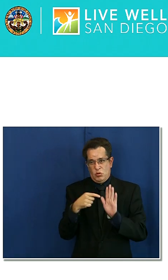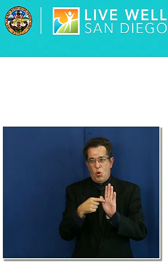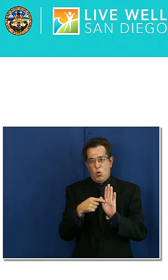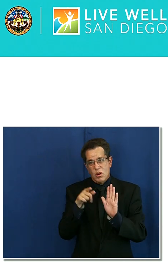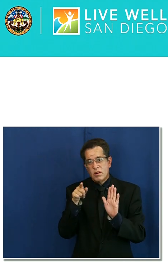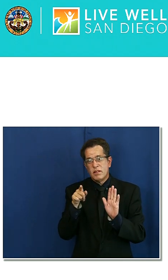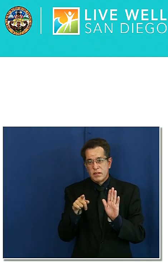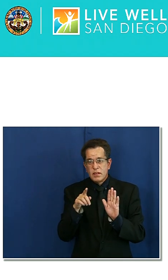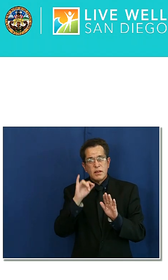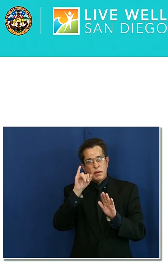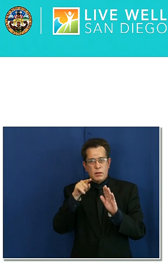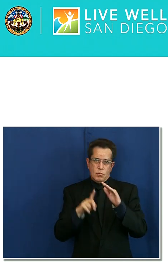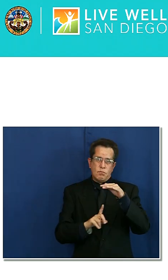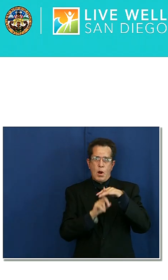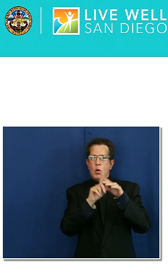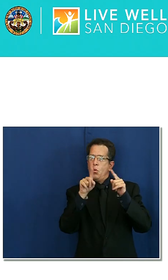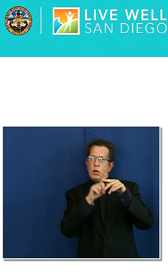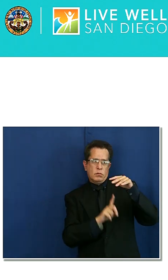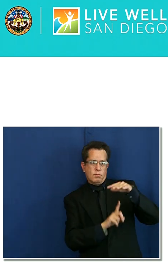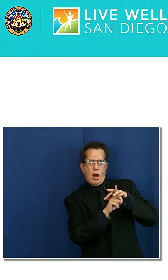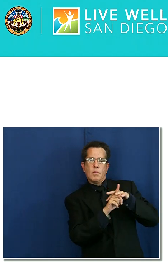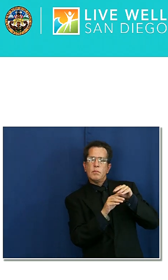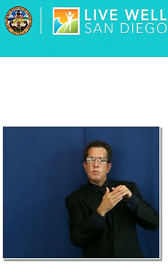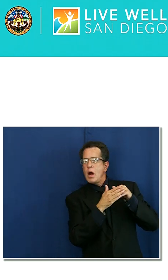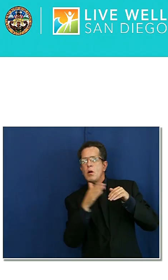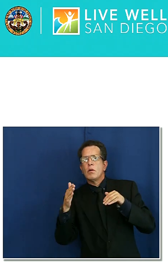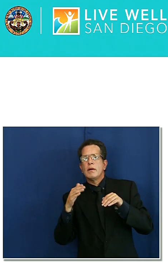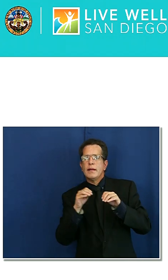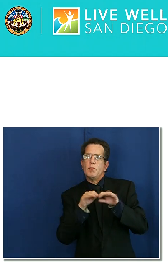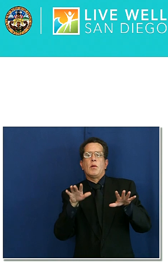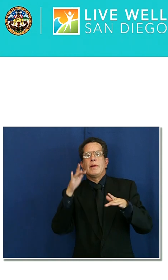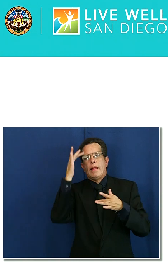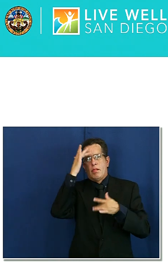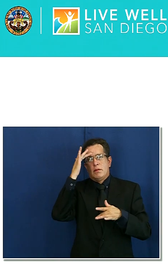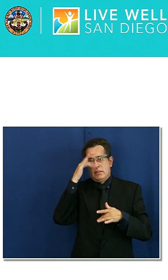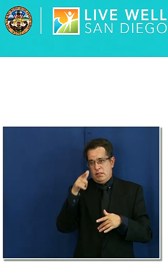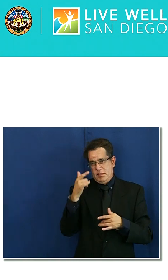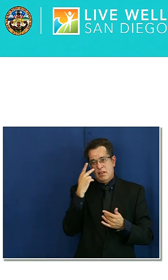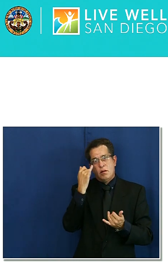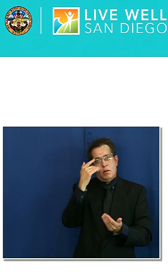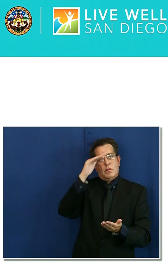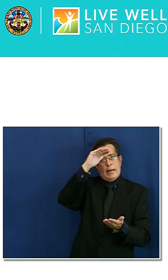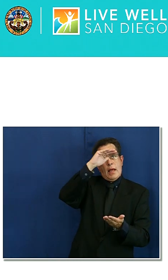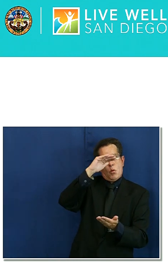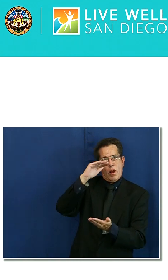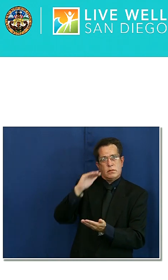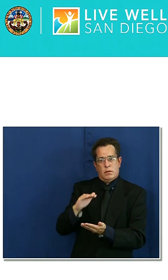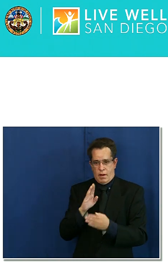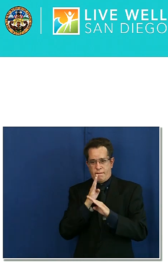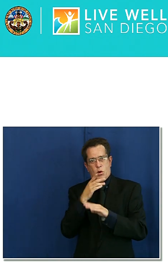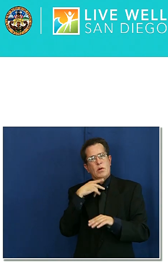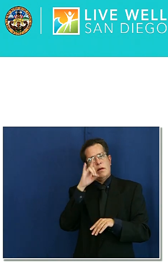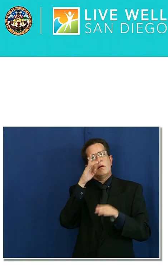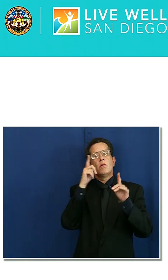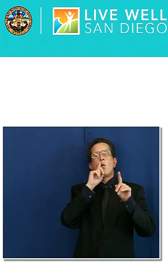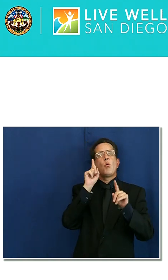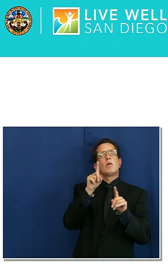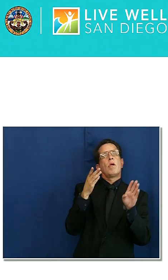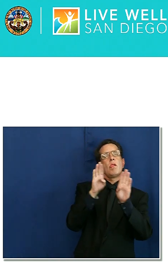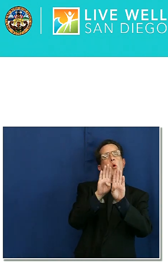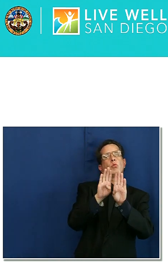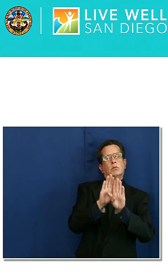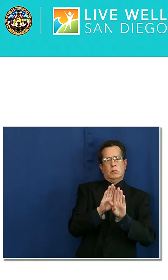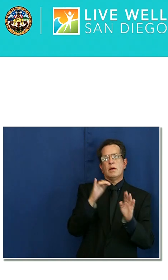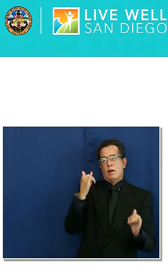primarily including onset of illness. With a drastic decrease in cases after the restrictions that were imposed in the